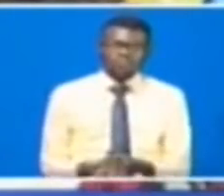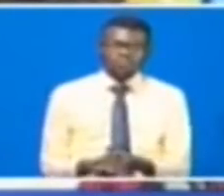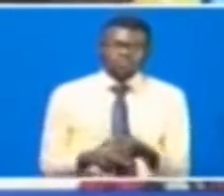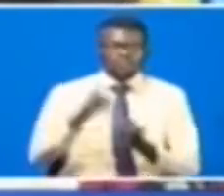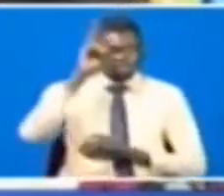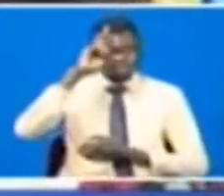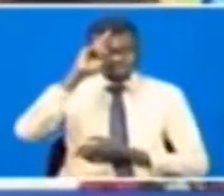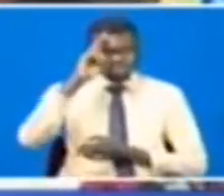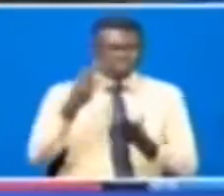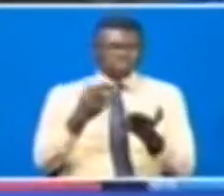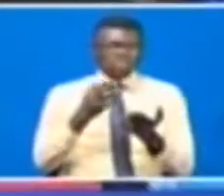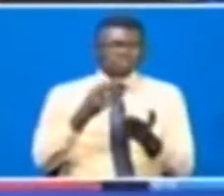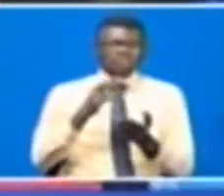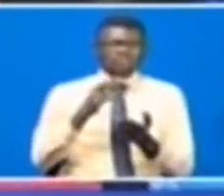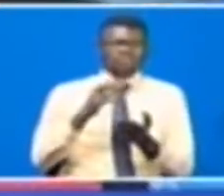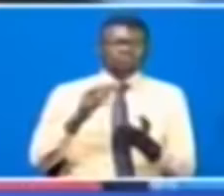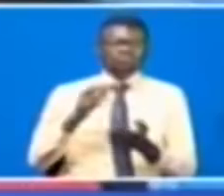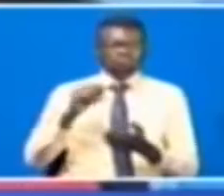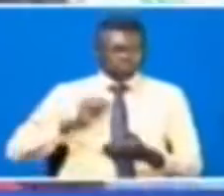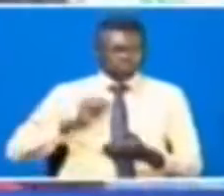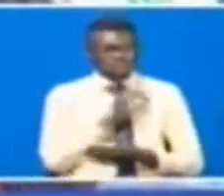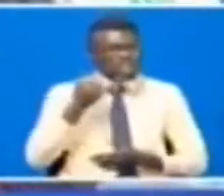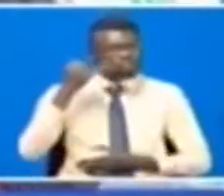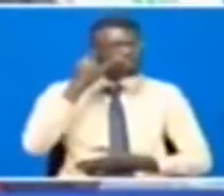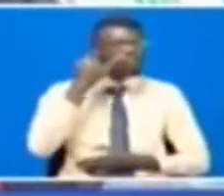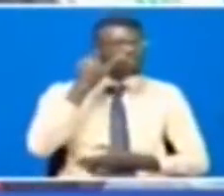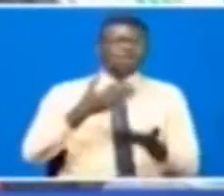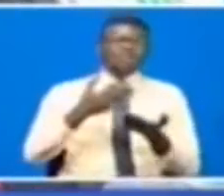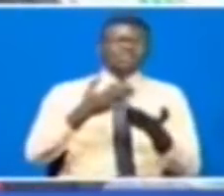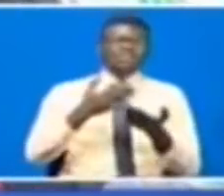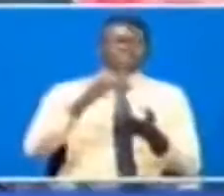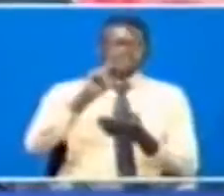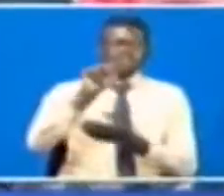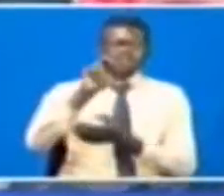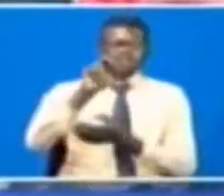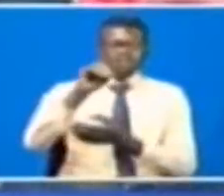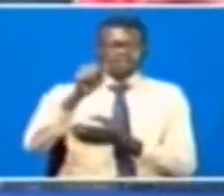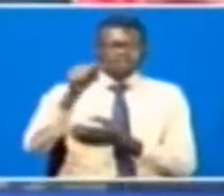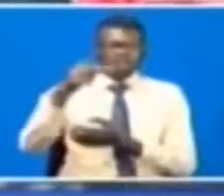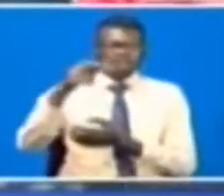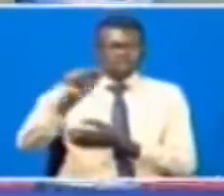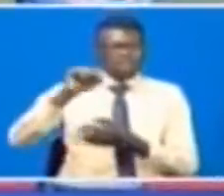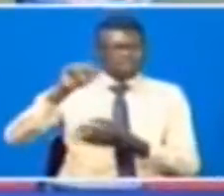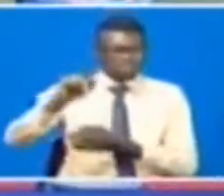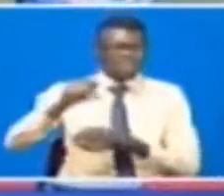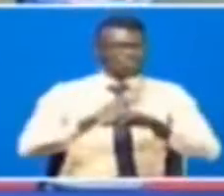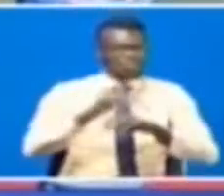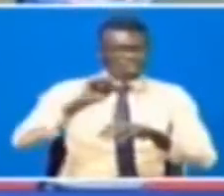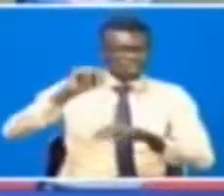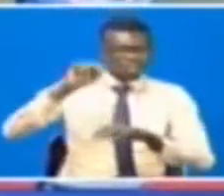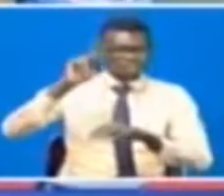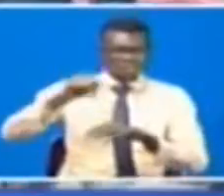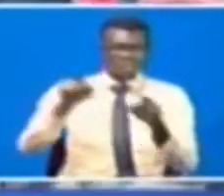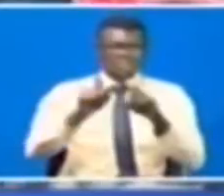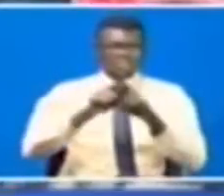Security officers at Aitu Nakuru Senator Susan Kihika, Bahati MP Kimani Ngunjiri, Kandara MP Alice Wahome, Kikuyu MP Kimani Ichungwa,